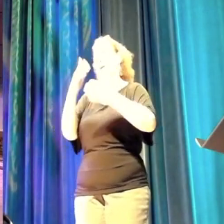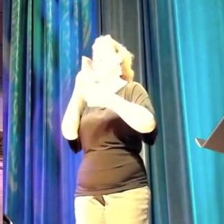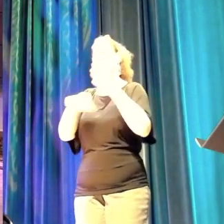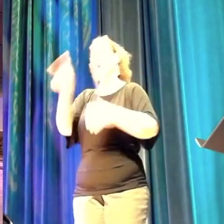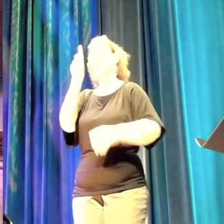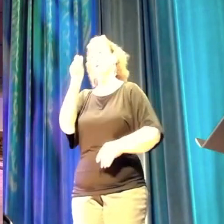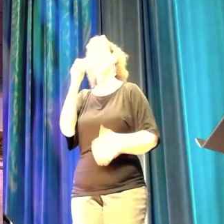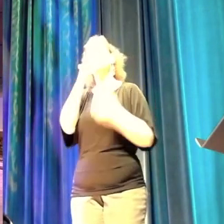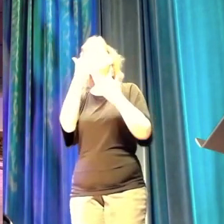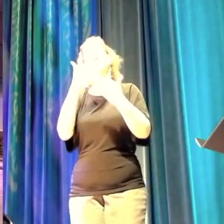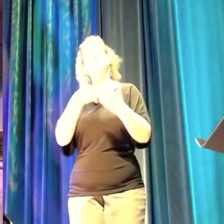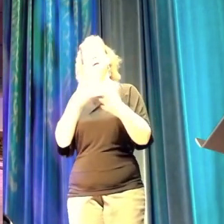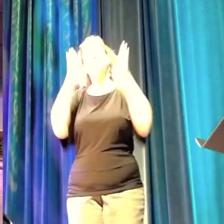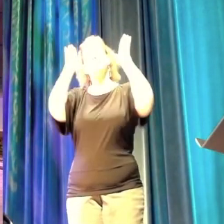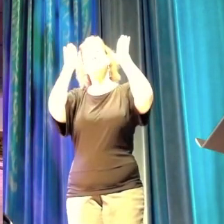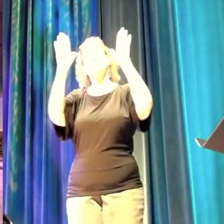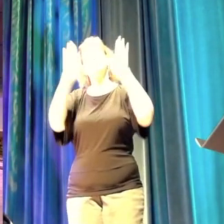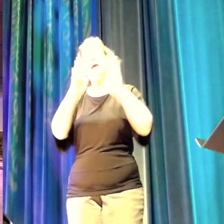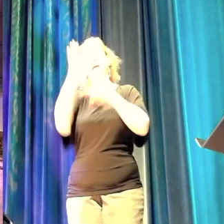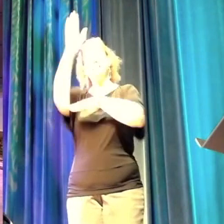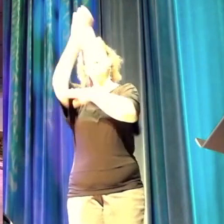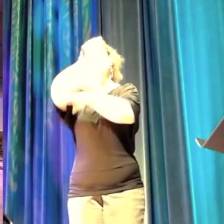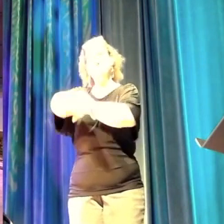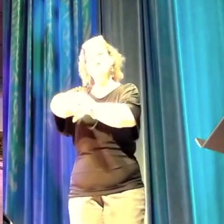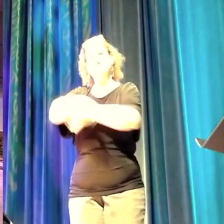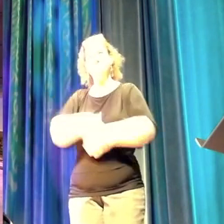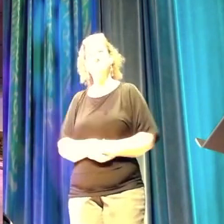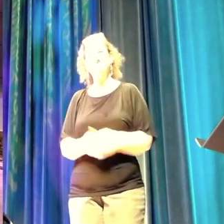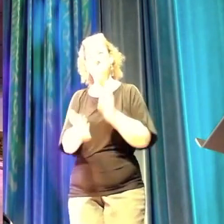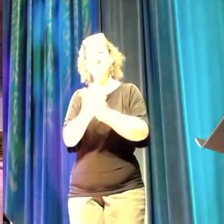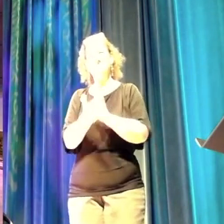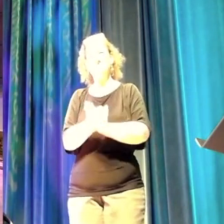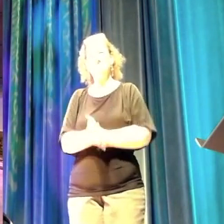do. Thank you, and have a great listening.